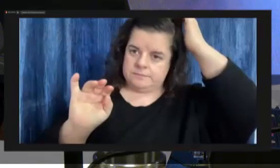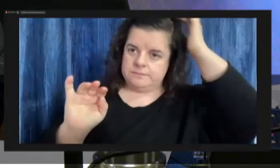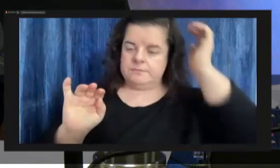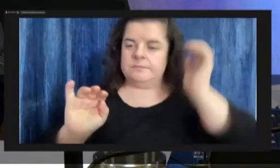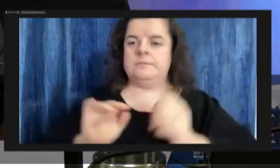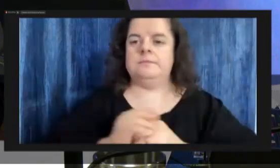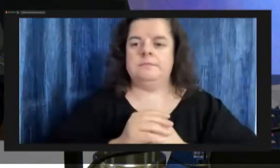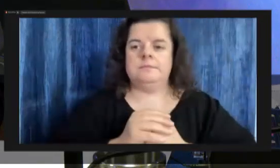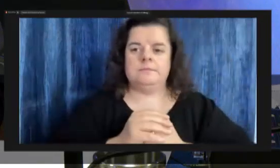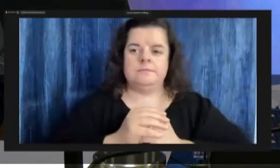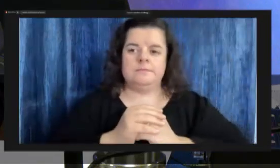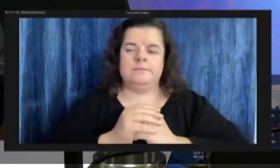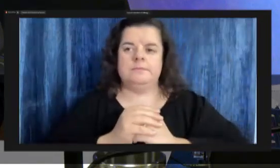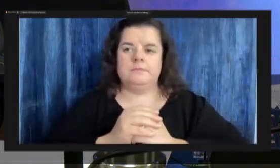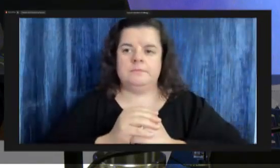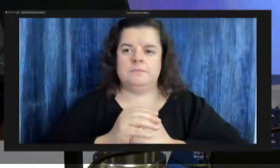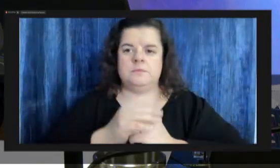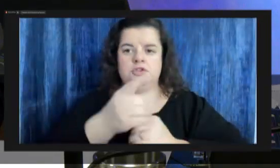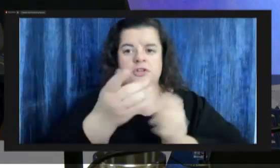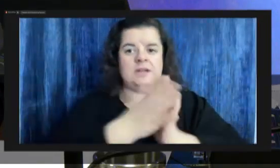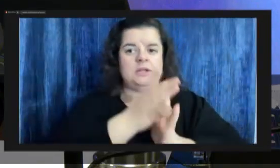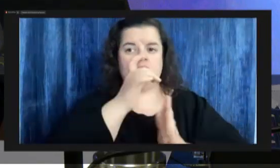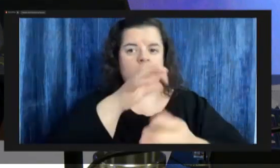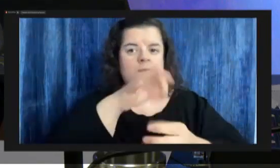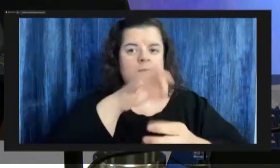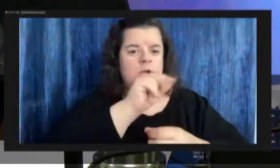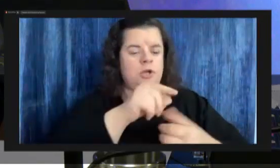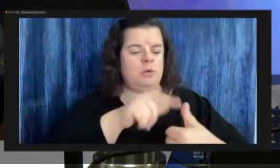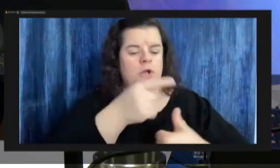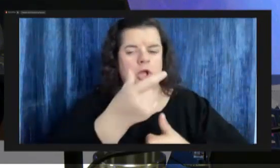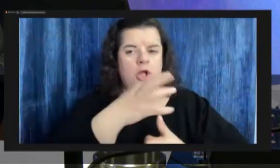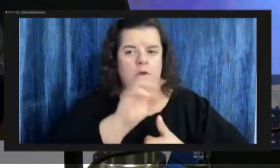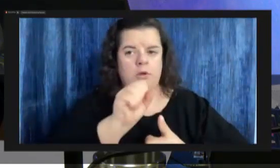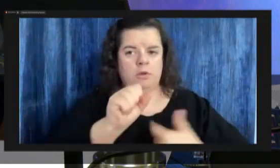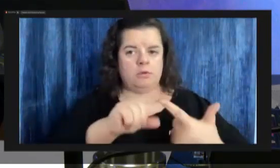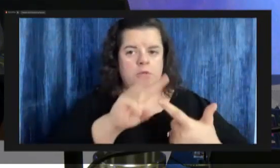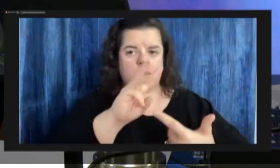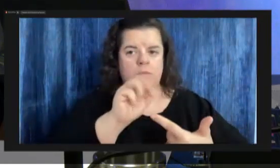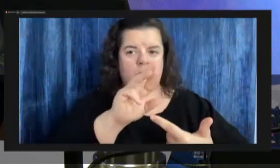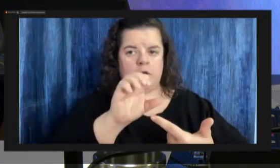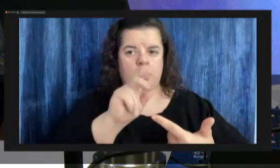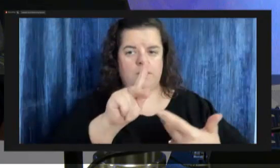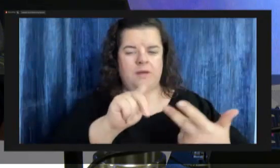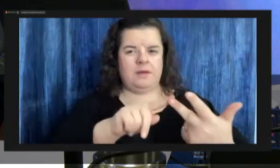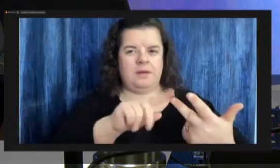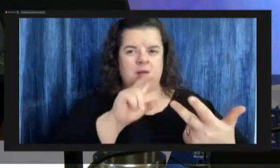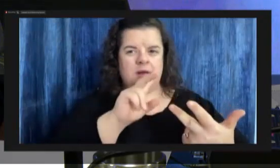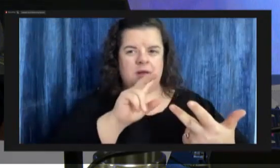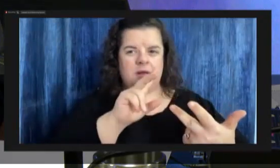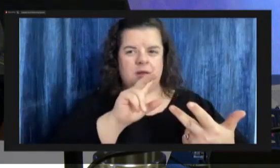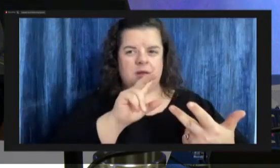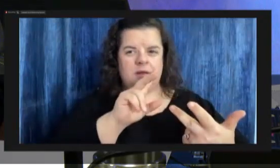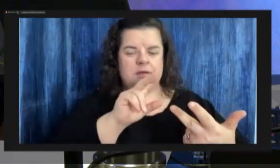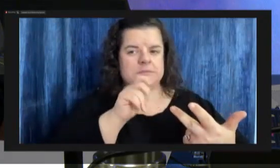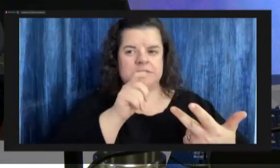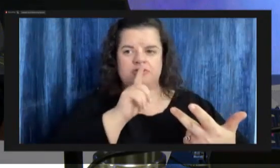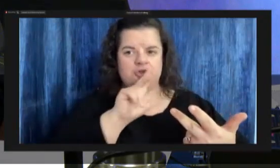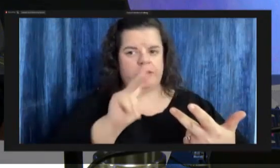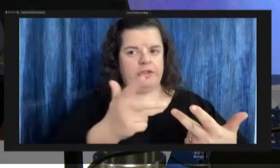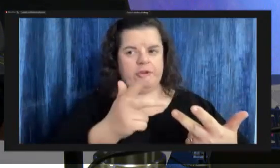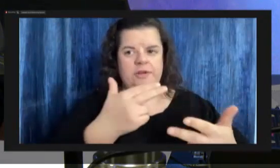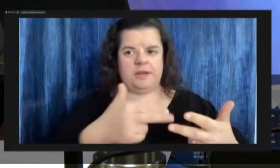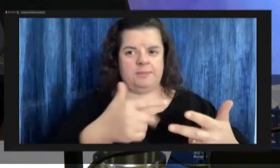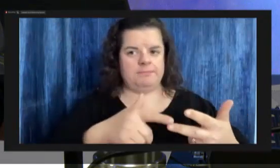Councilwoman. She asked who voted no. It was Councilwoman Gross, Councilwoman Warwick, and Councilwoman Strasburger. Okay, interesting. Thank you. Number